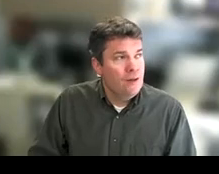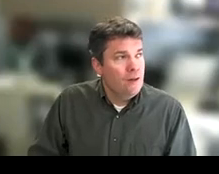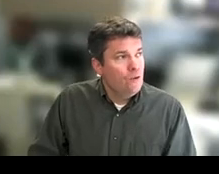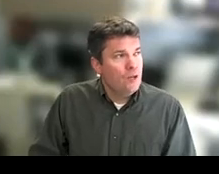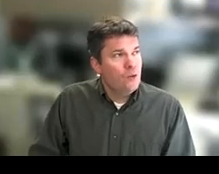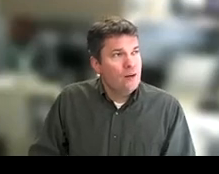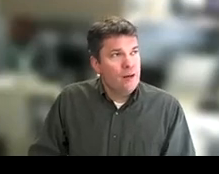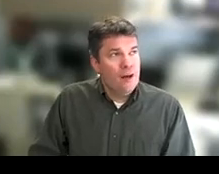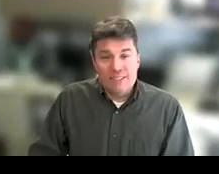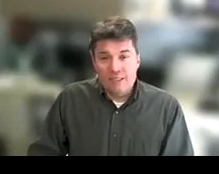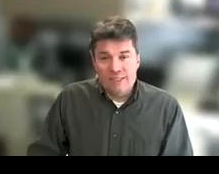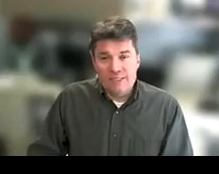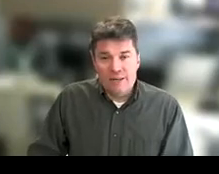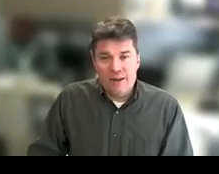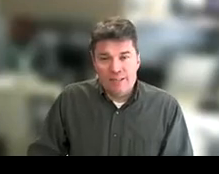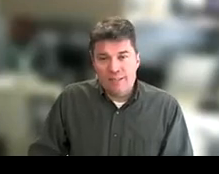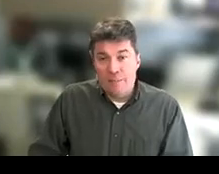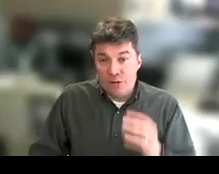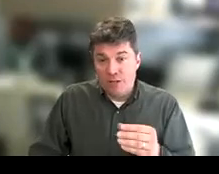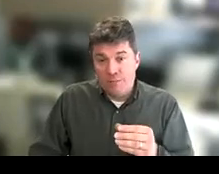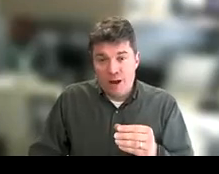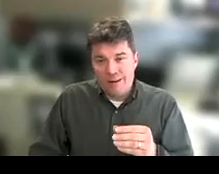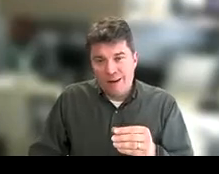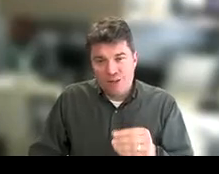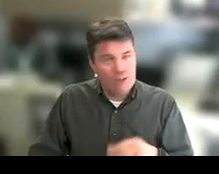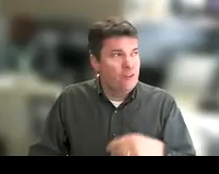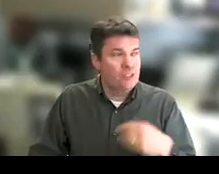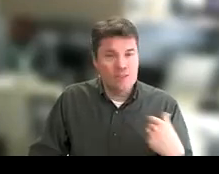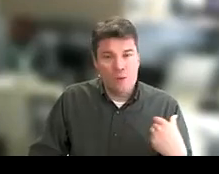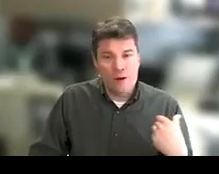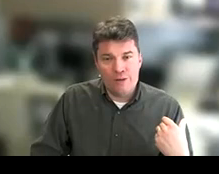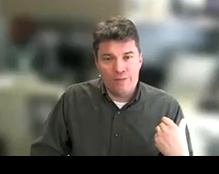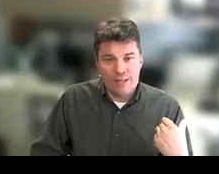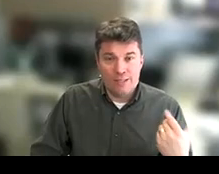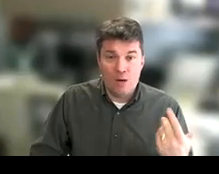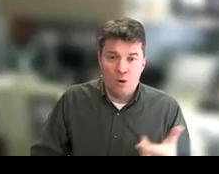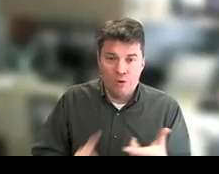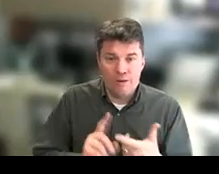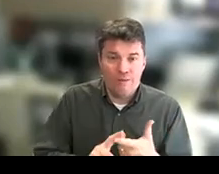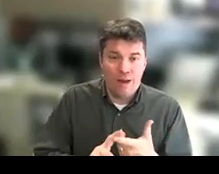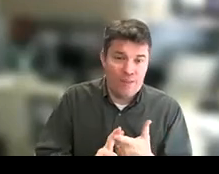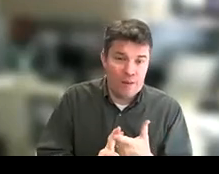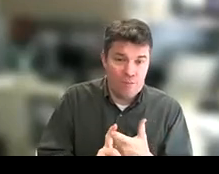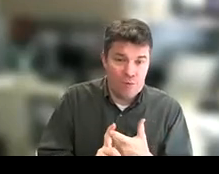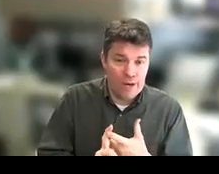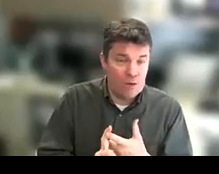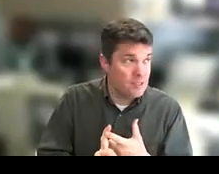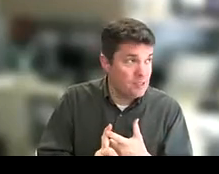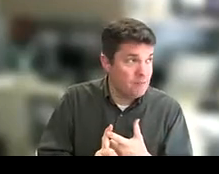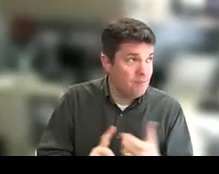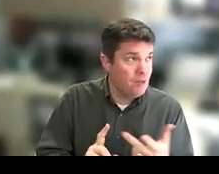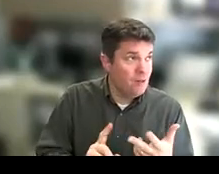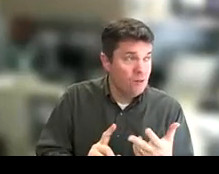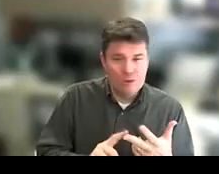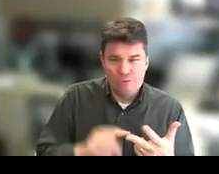Next one. Really quickly on assistive listening devices, I mentioned the Pocket Talker. There's also other devices that work with an FM